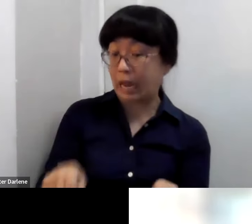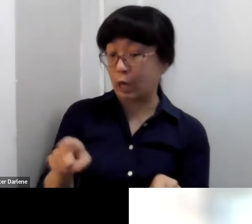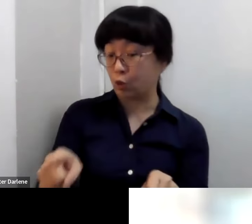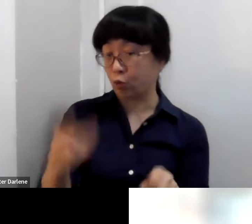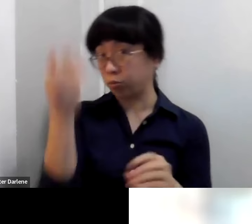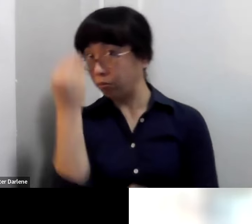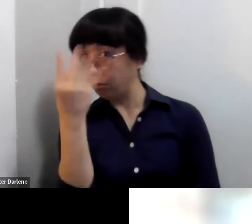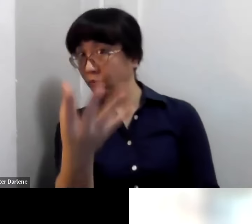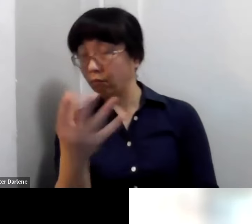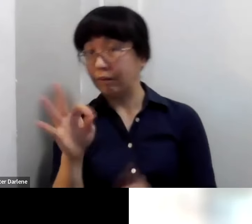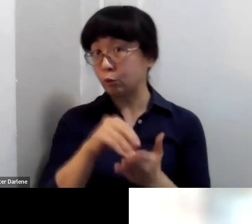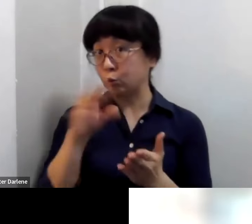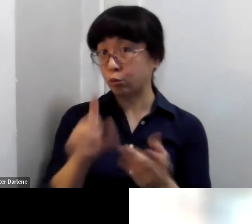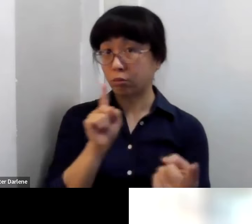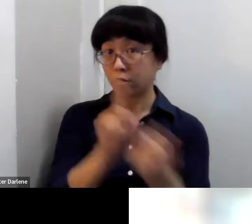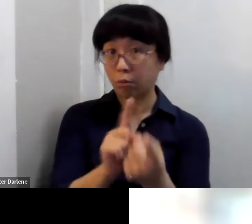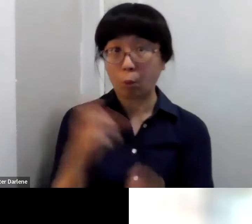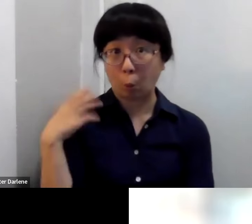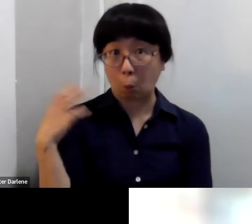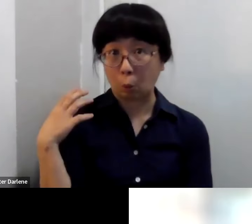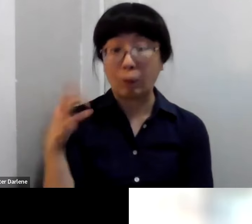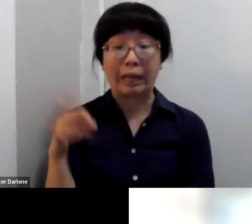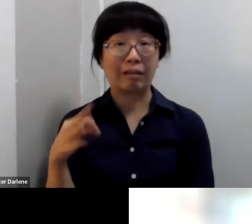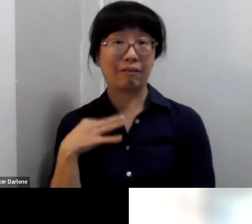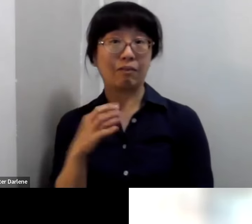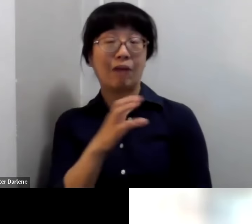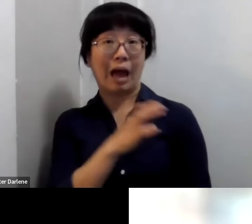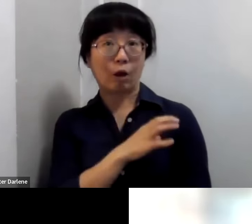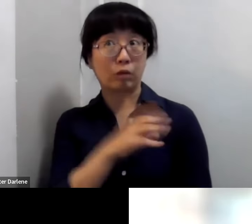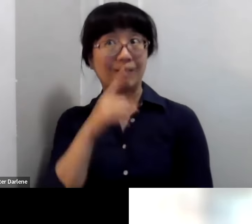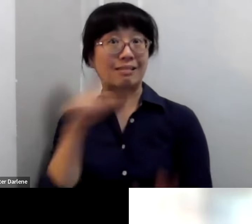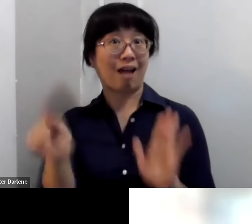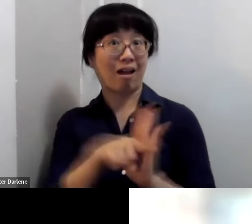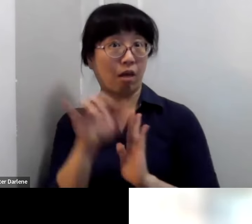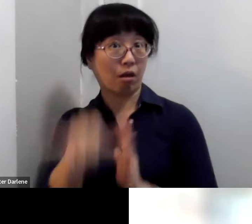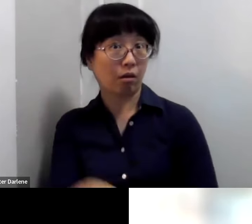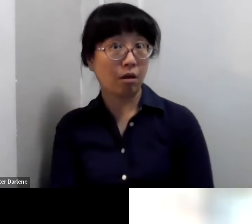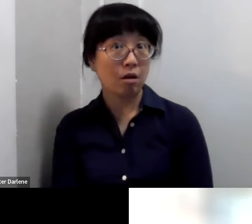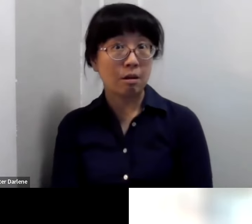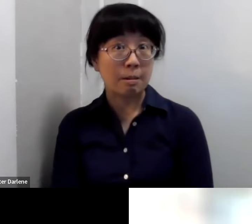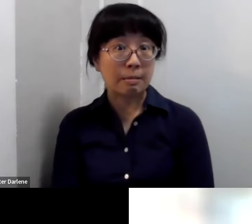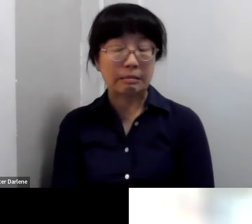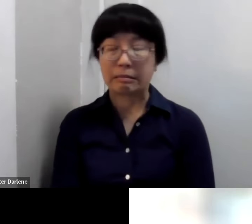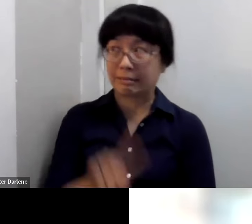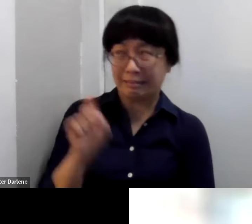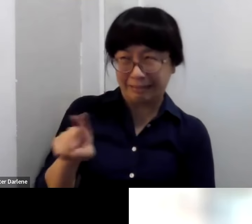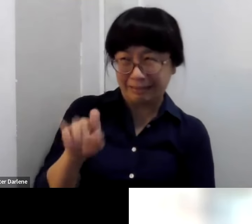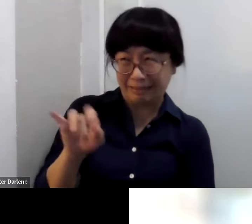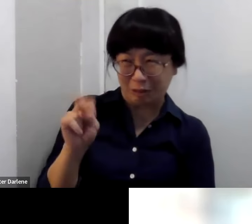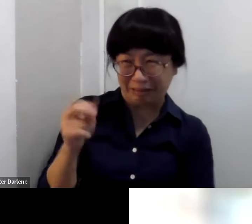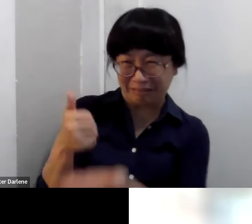If the faculty member makes it an assignment for their class? I'm going to ask Jen for help for that